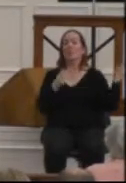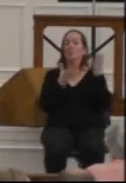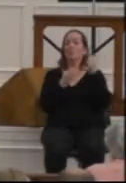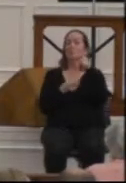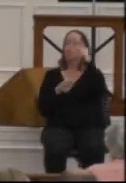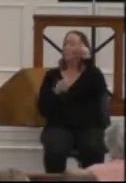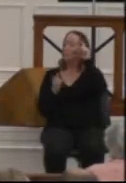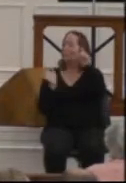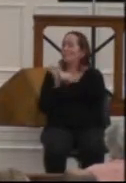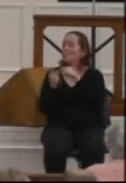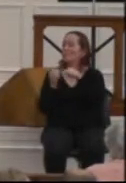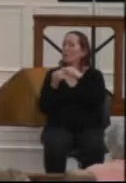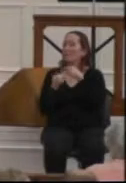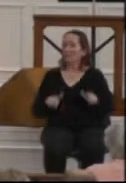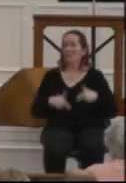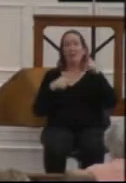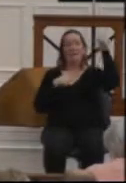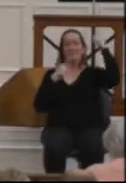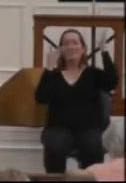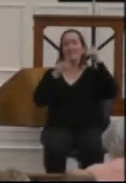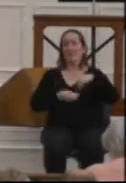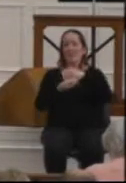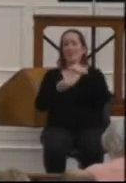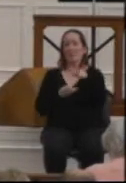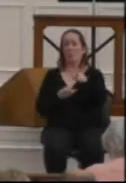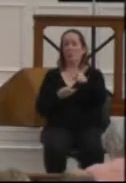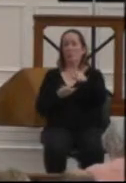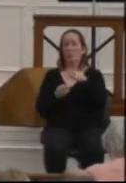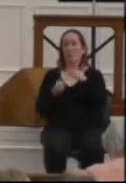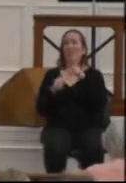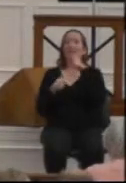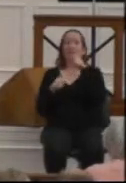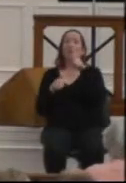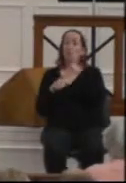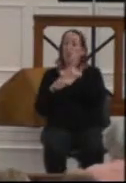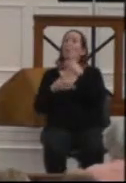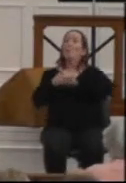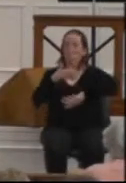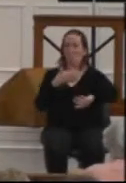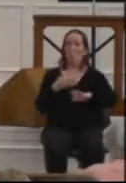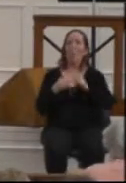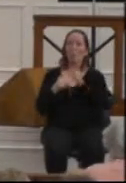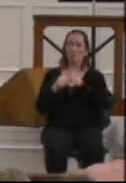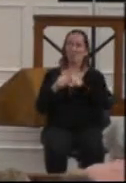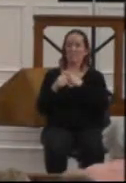you. He gave it to you. You were born. You are here.